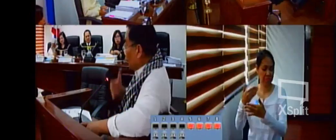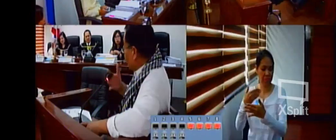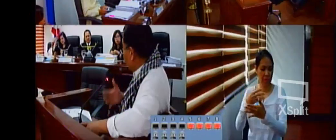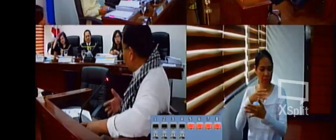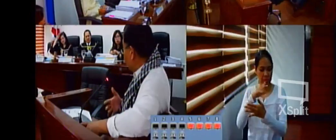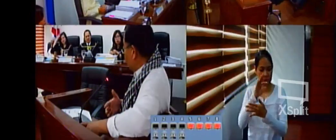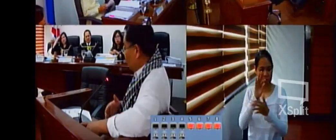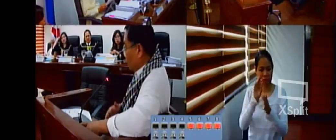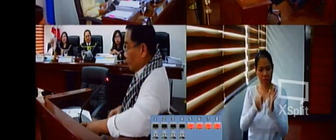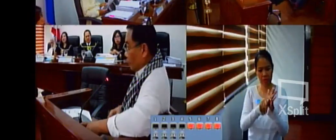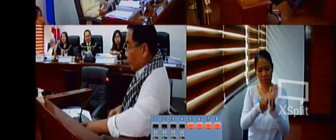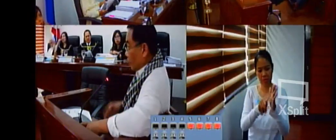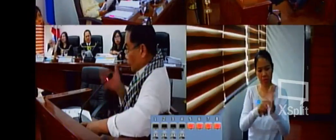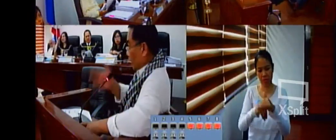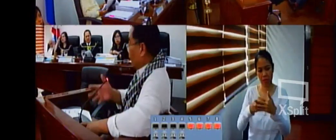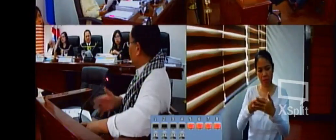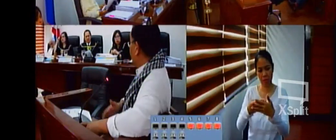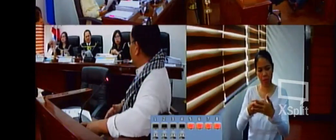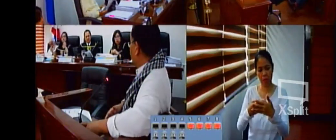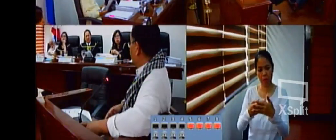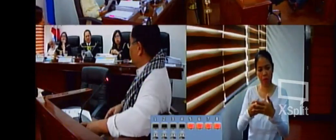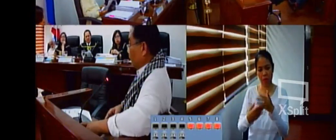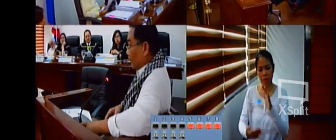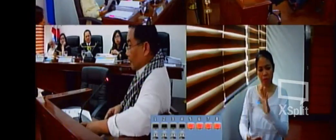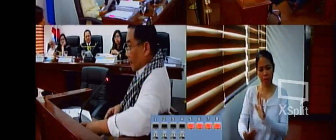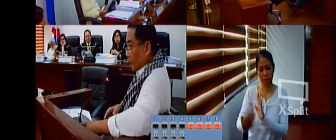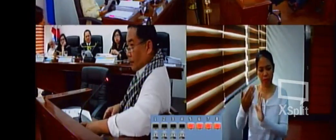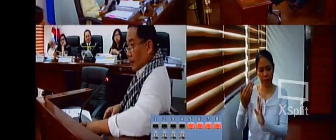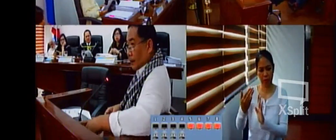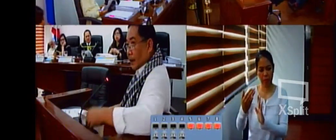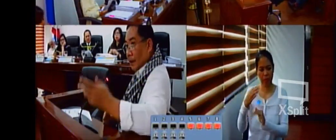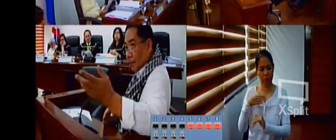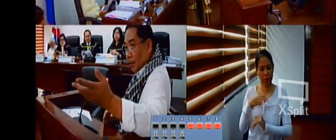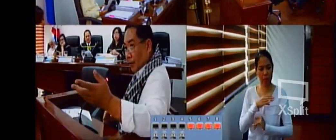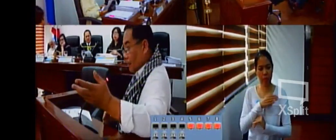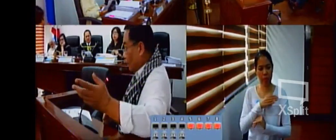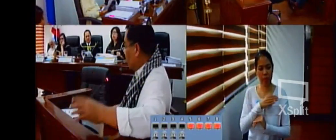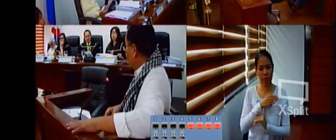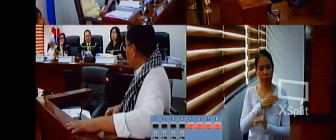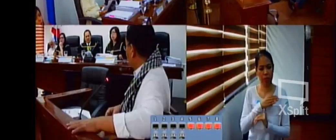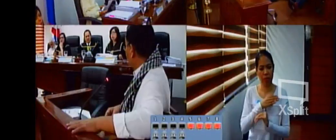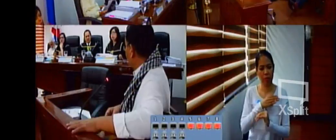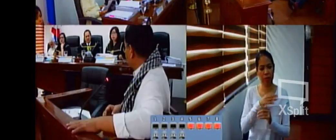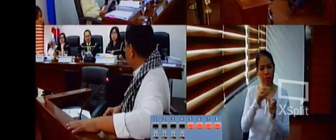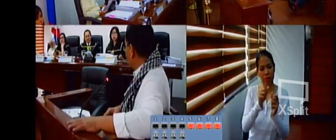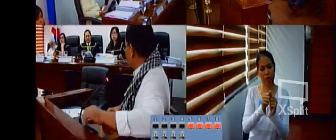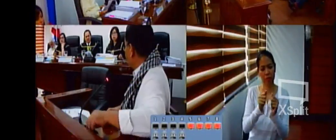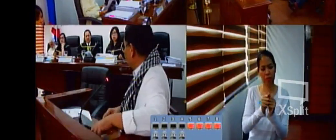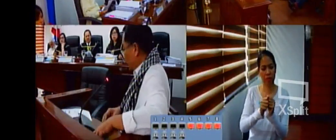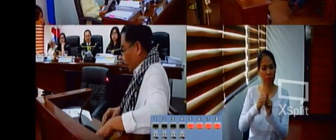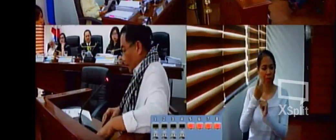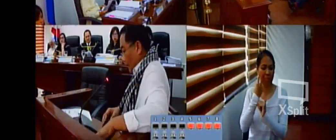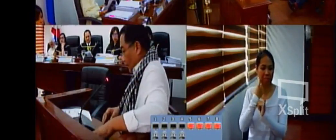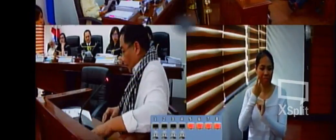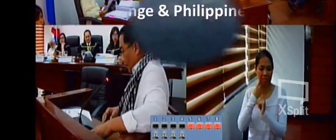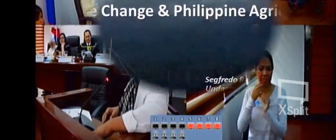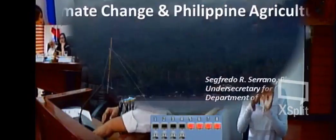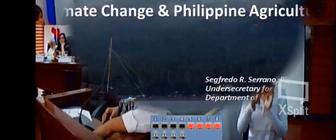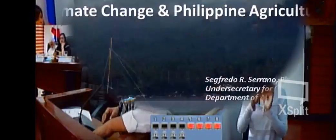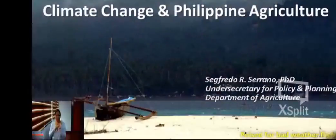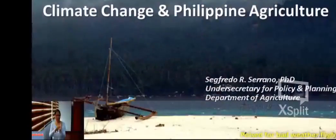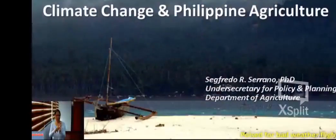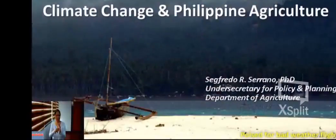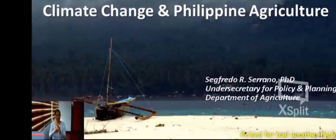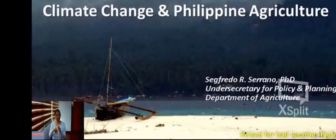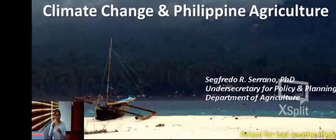before this commission on this particular case, including the more recent presentation. And